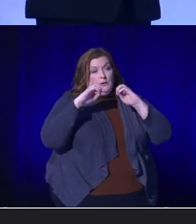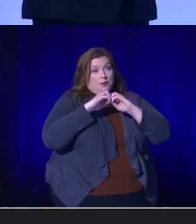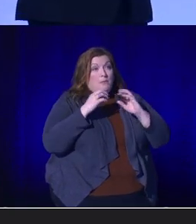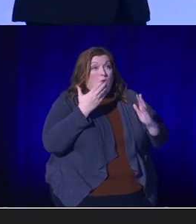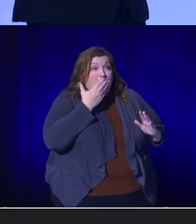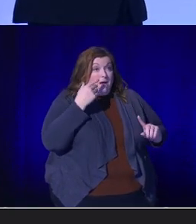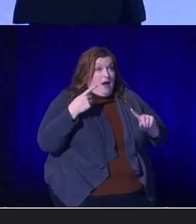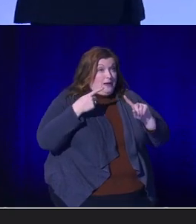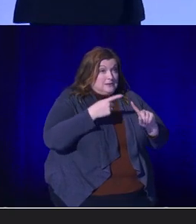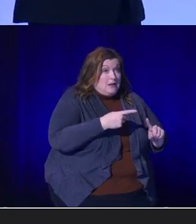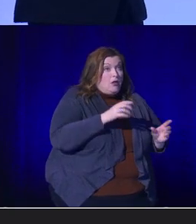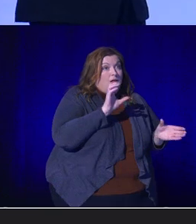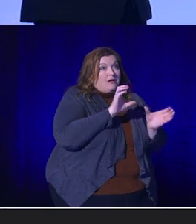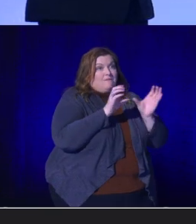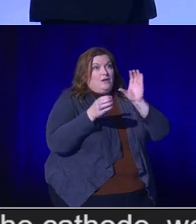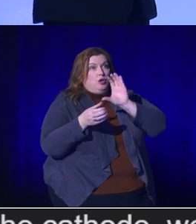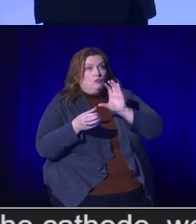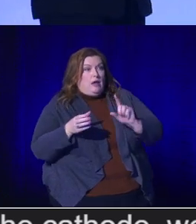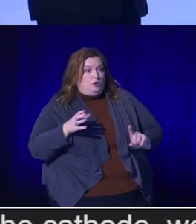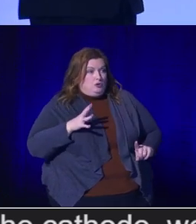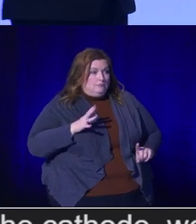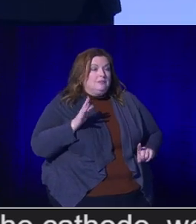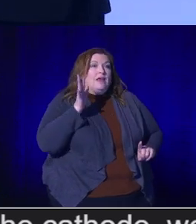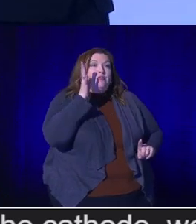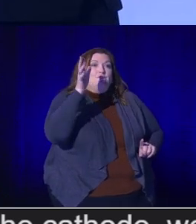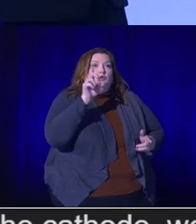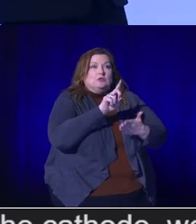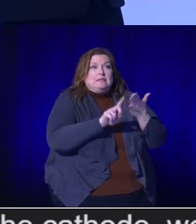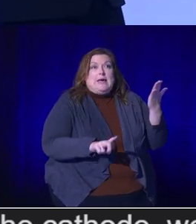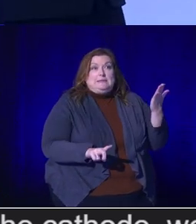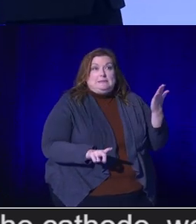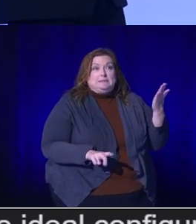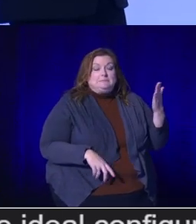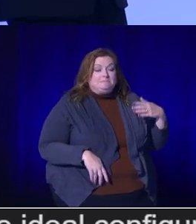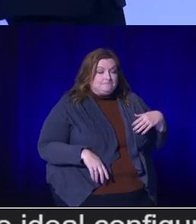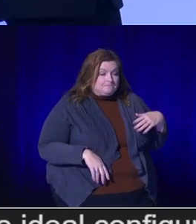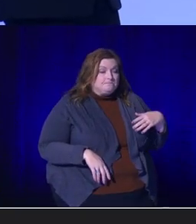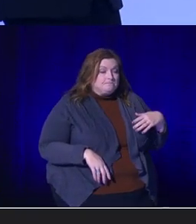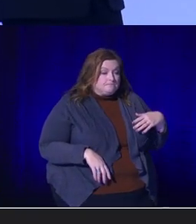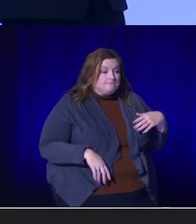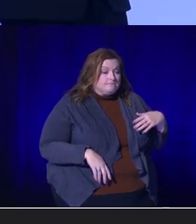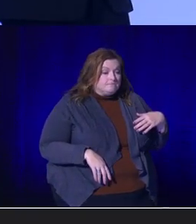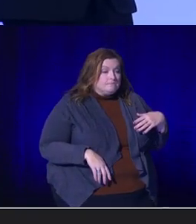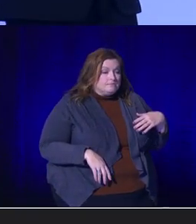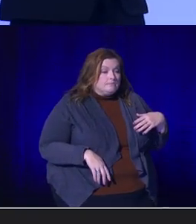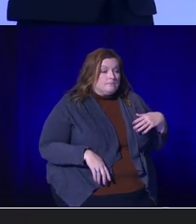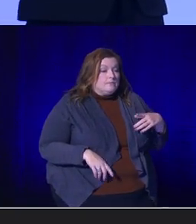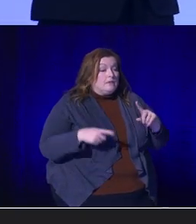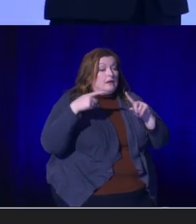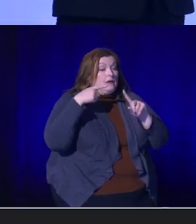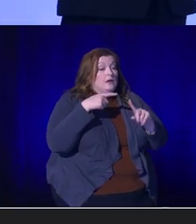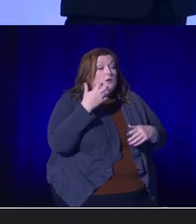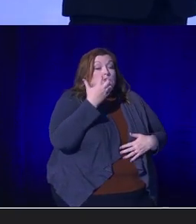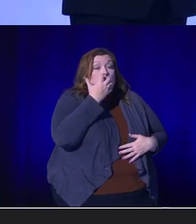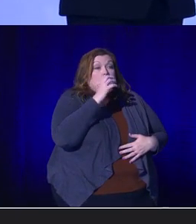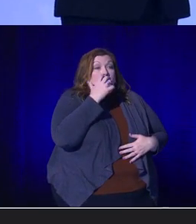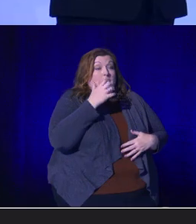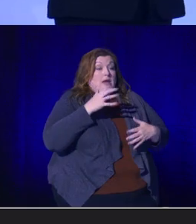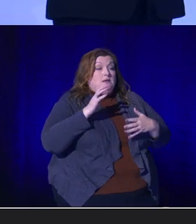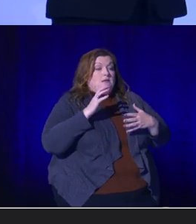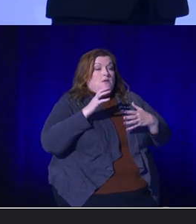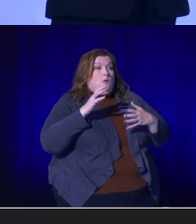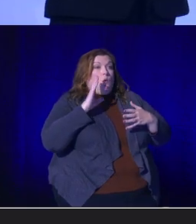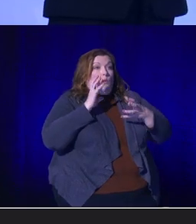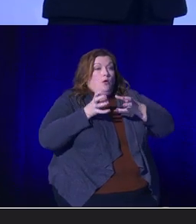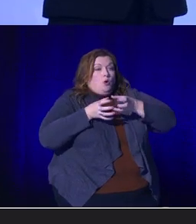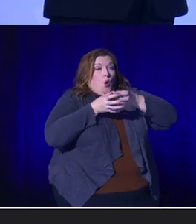ideal configuration in its future designs. So I'm kind of pointing out that the heat accumulates at the cathode, and I'll show